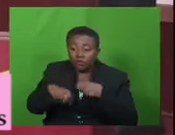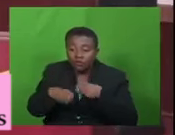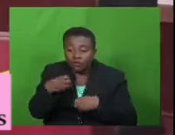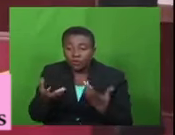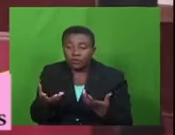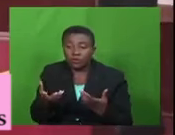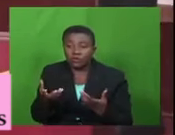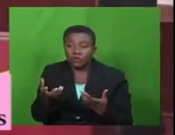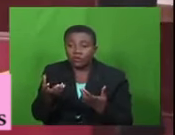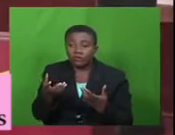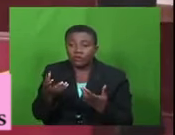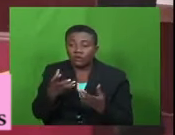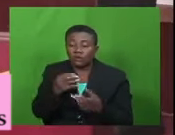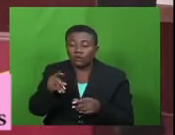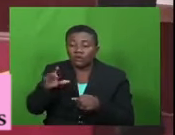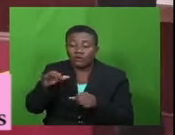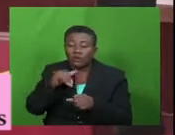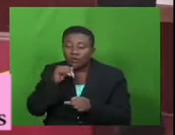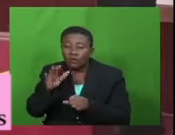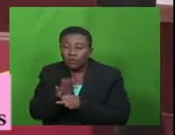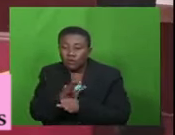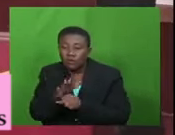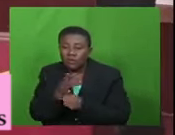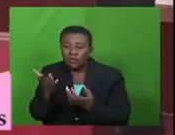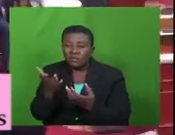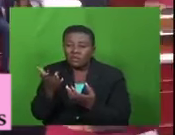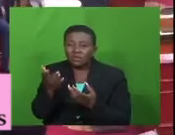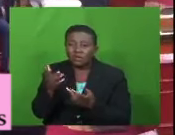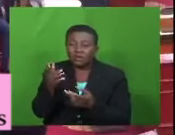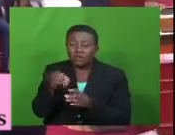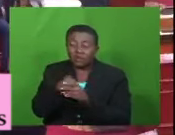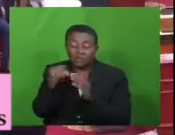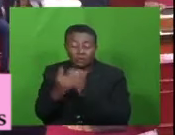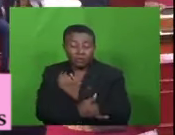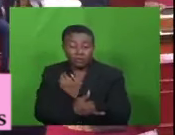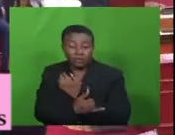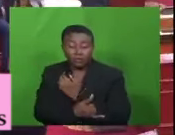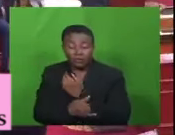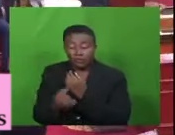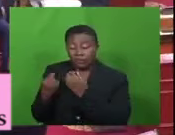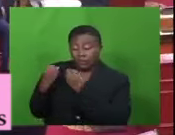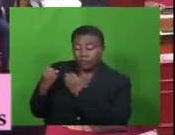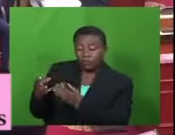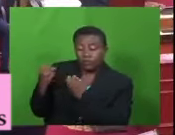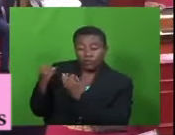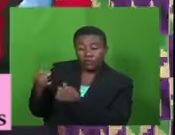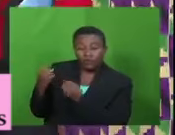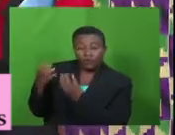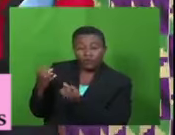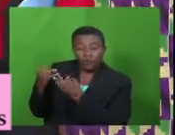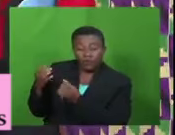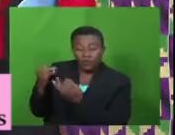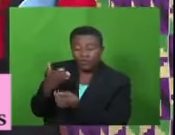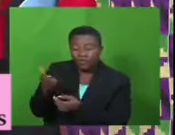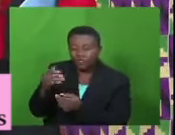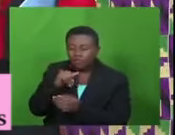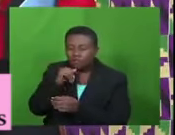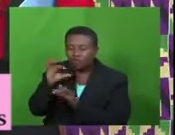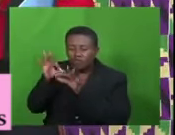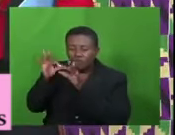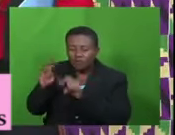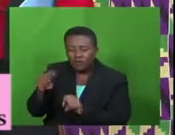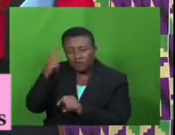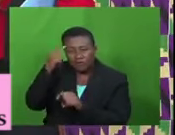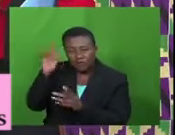and inadequate number of courts in our country. Many of the courts have not been fit for purpose and do